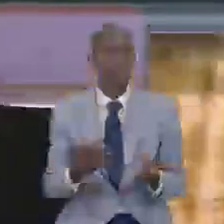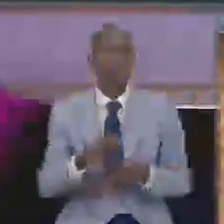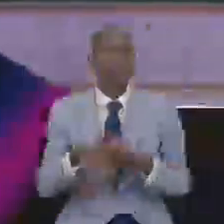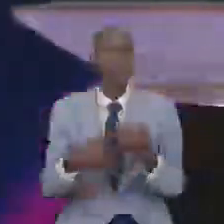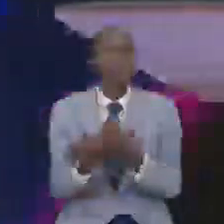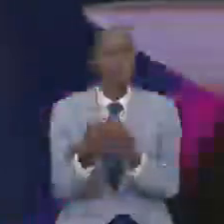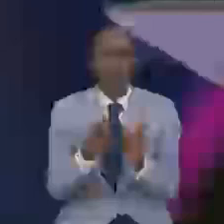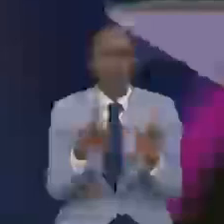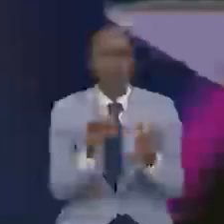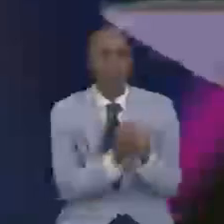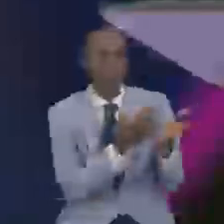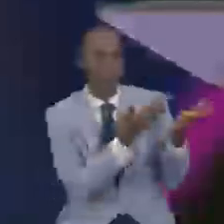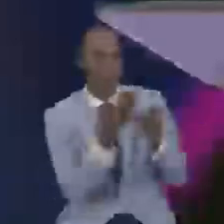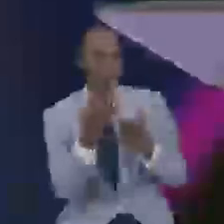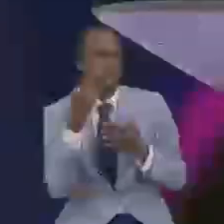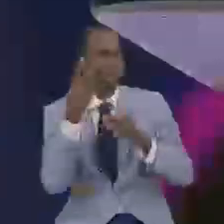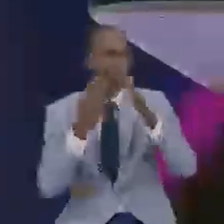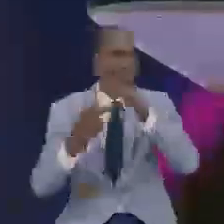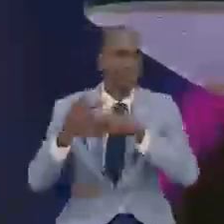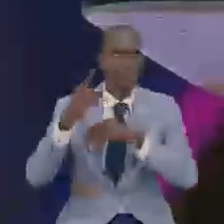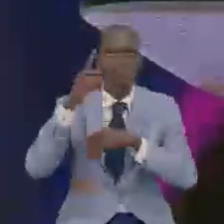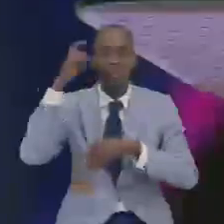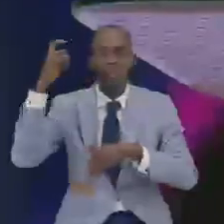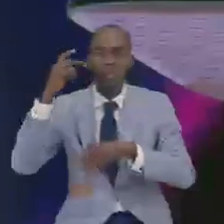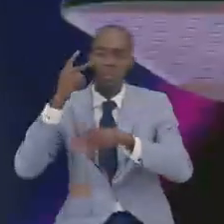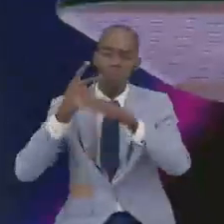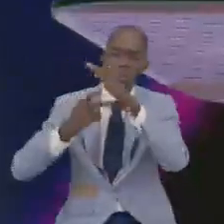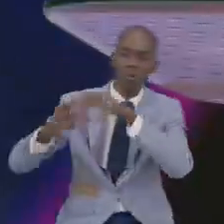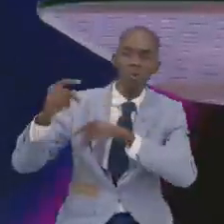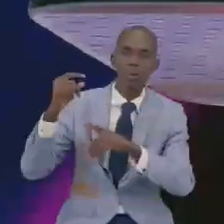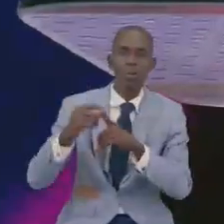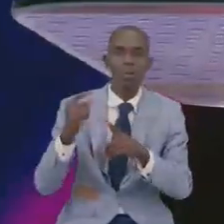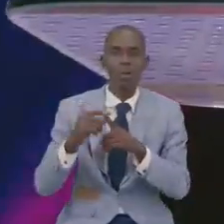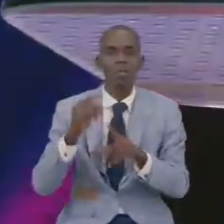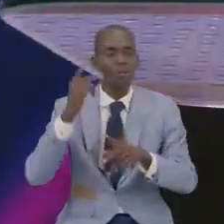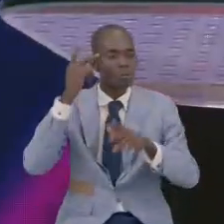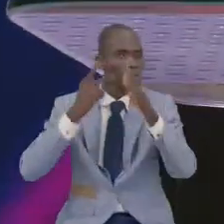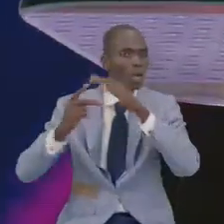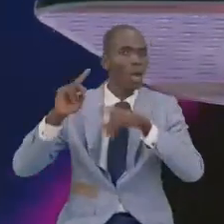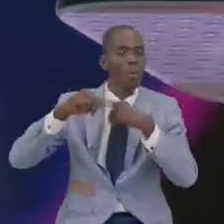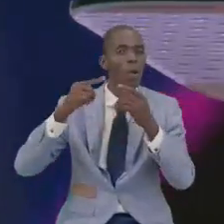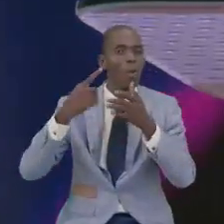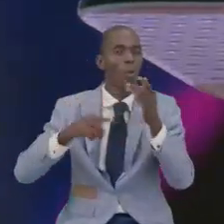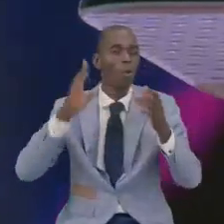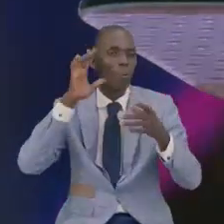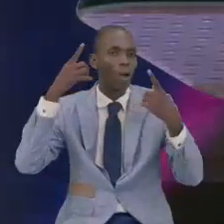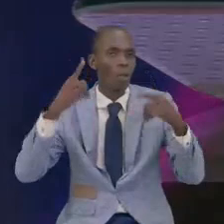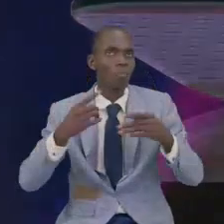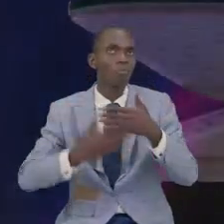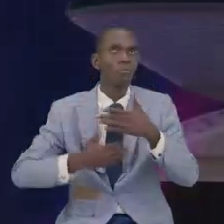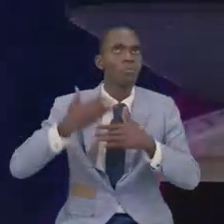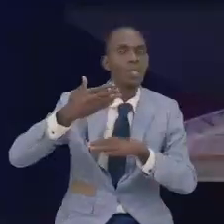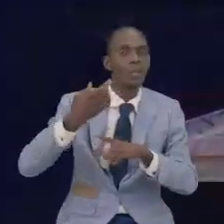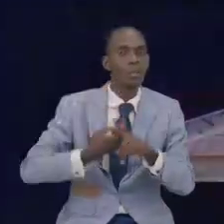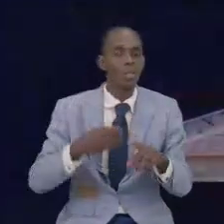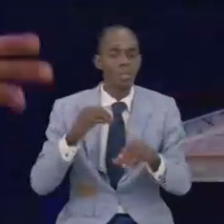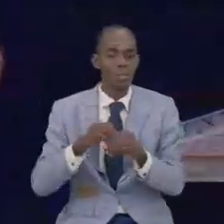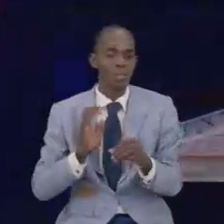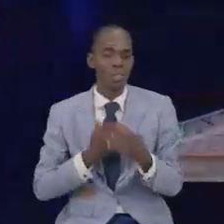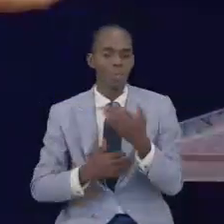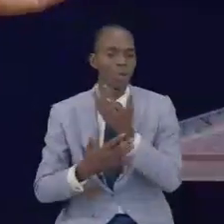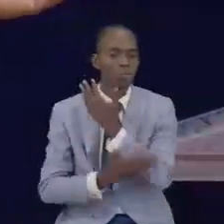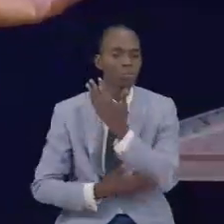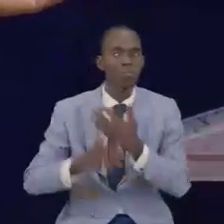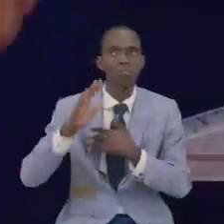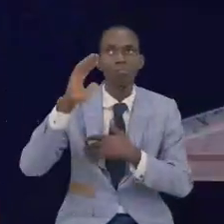with vision and dream and all that, and prophecy, they're prophesying about what will happen next month in our country. They're prophesying about